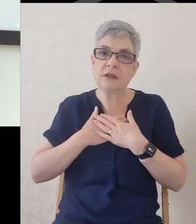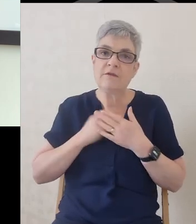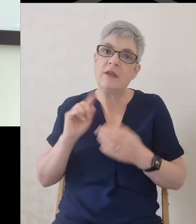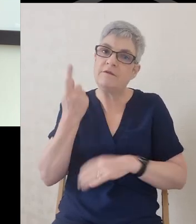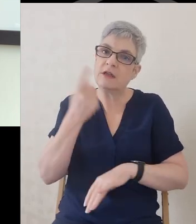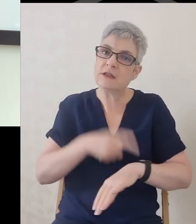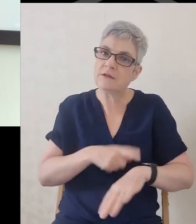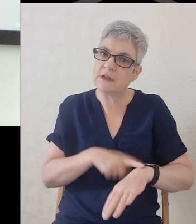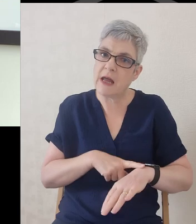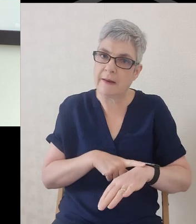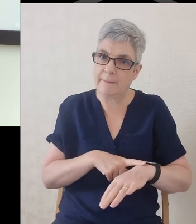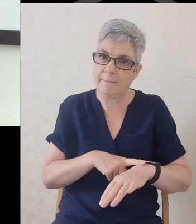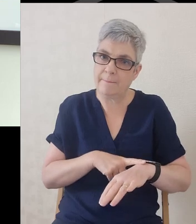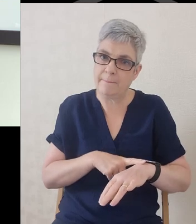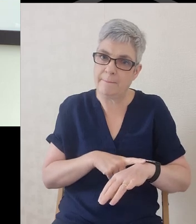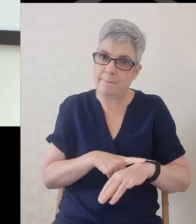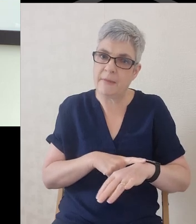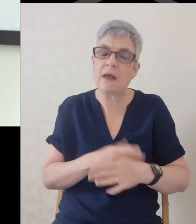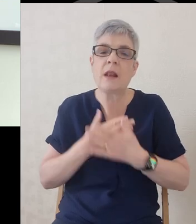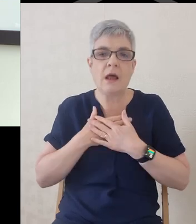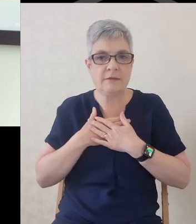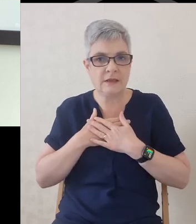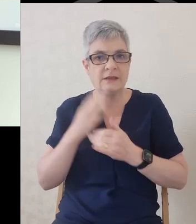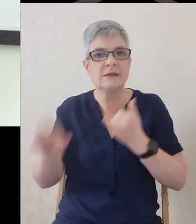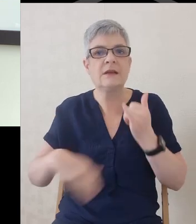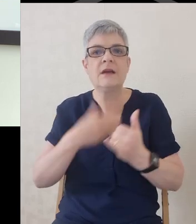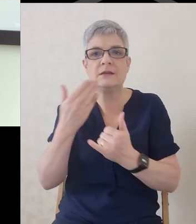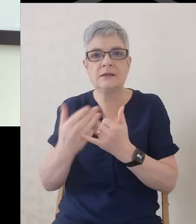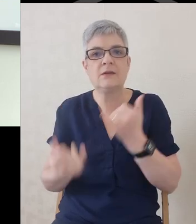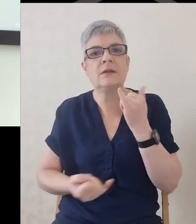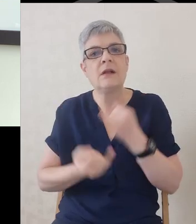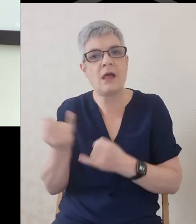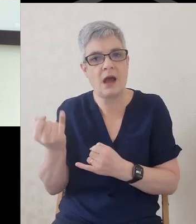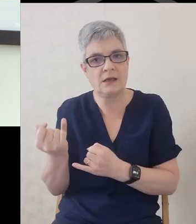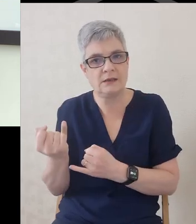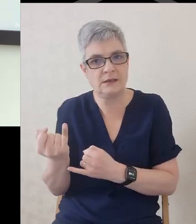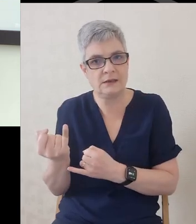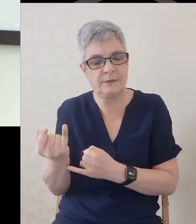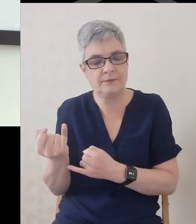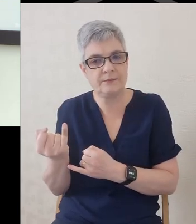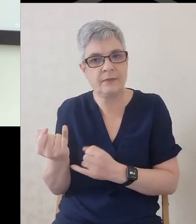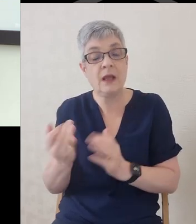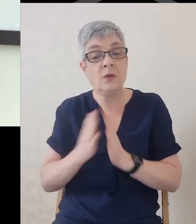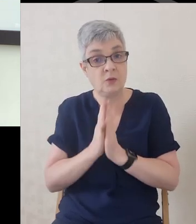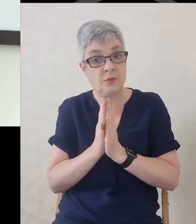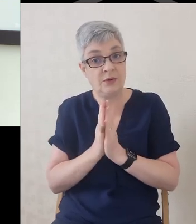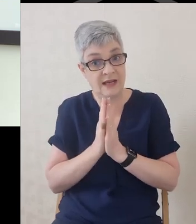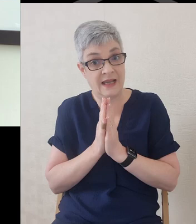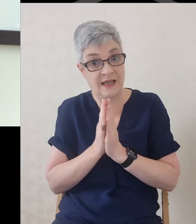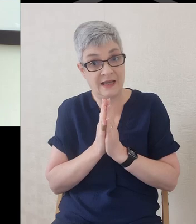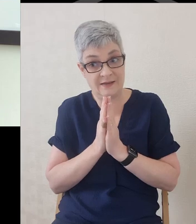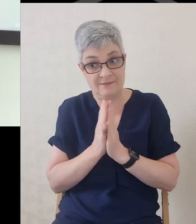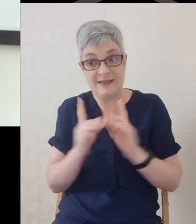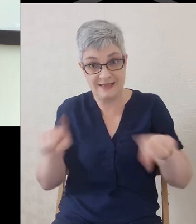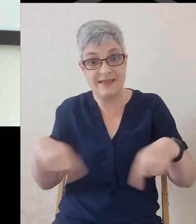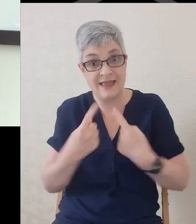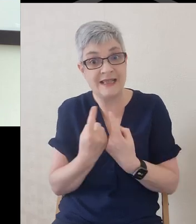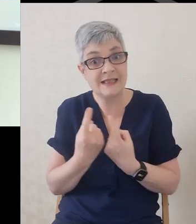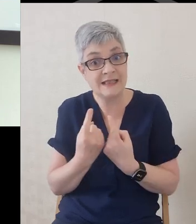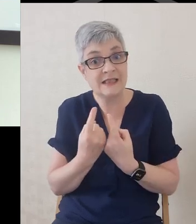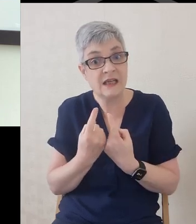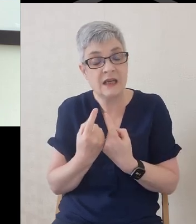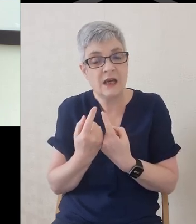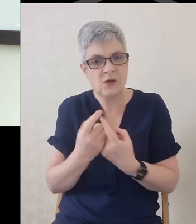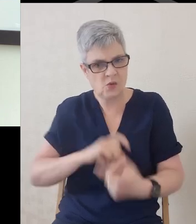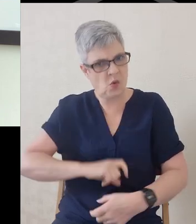time. He loves us to the last. And we pray these things in the confidence that